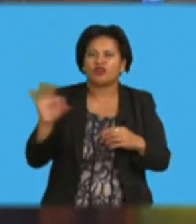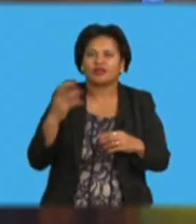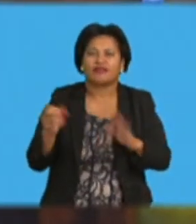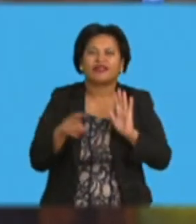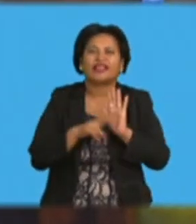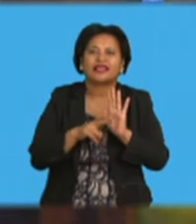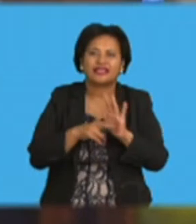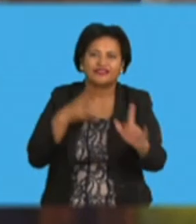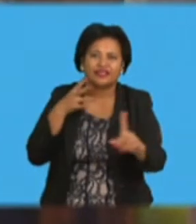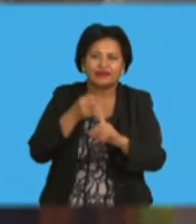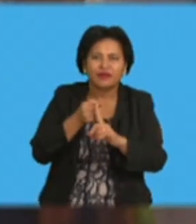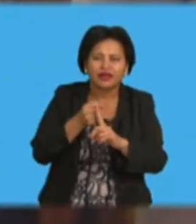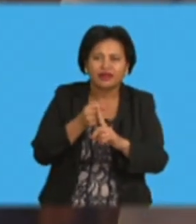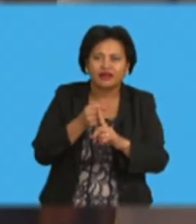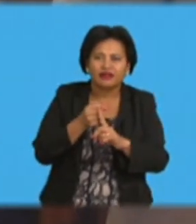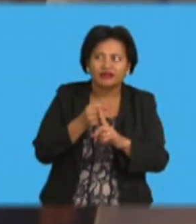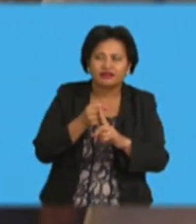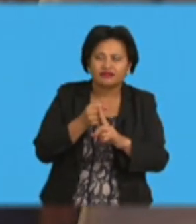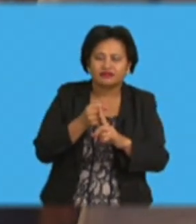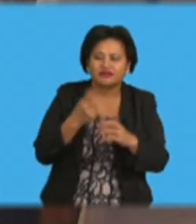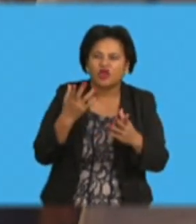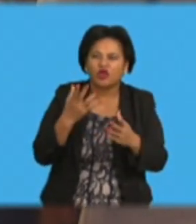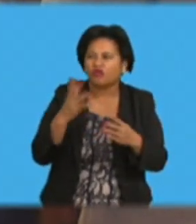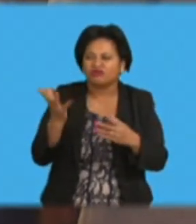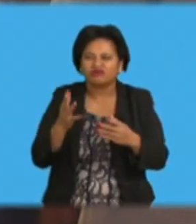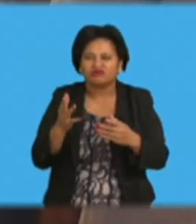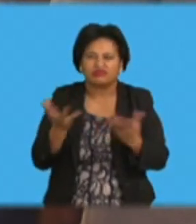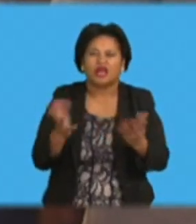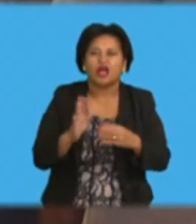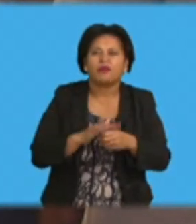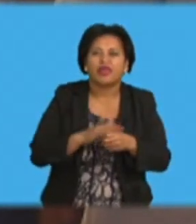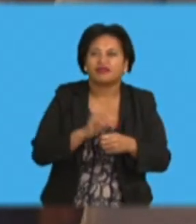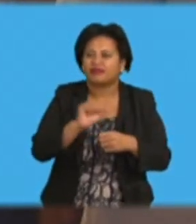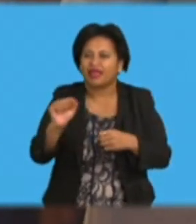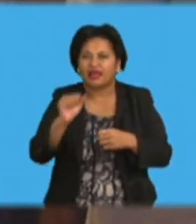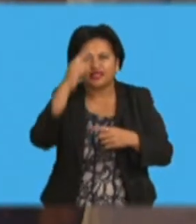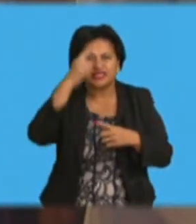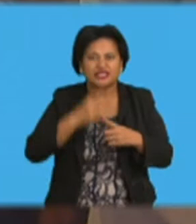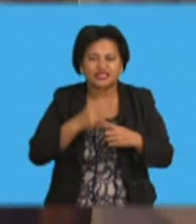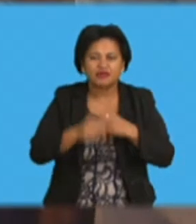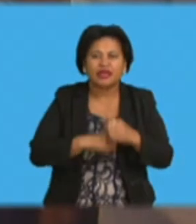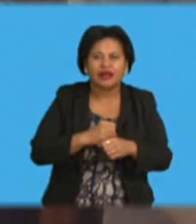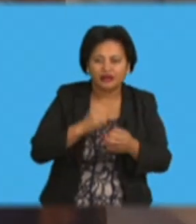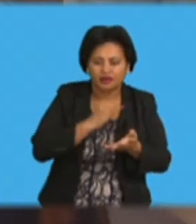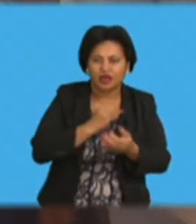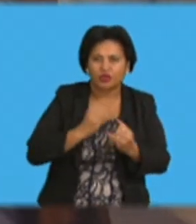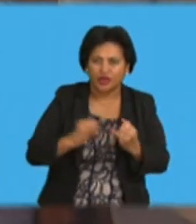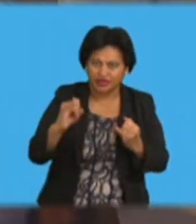the people that are working in those buildings. To make sure that it minimizes the impact